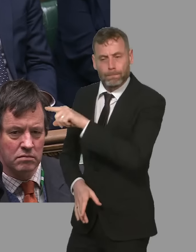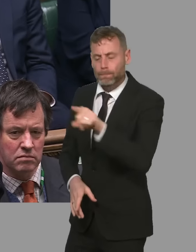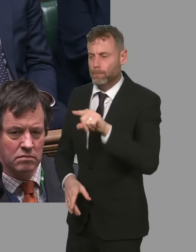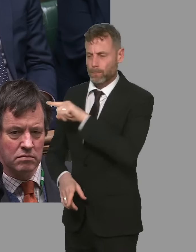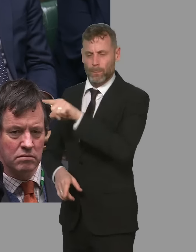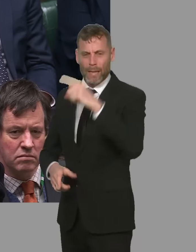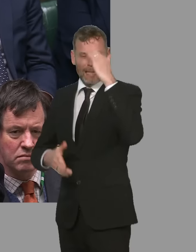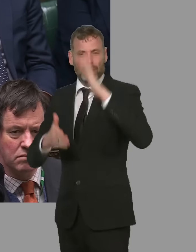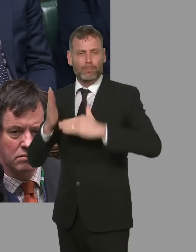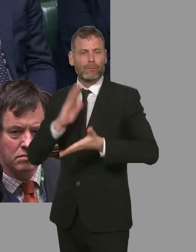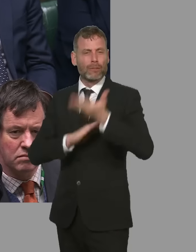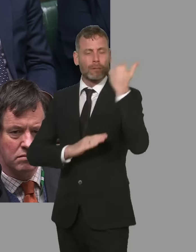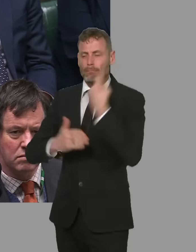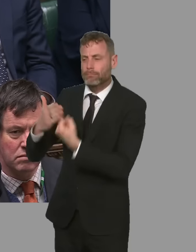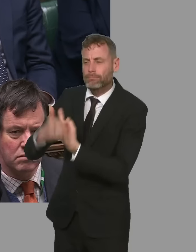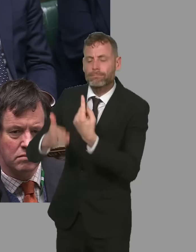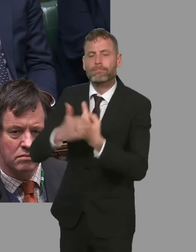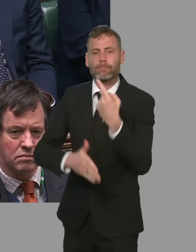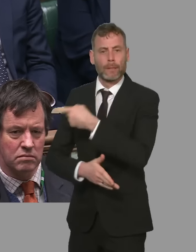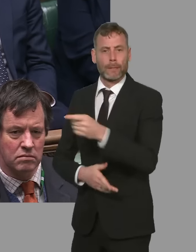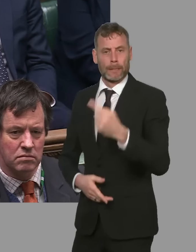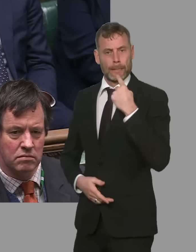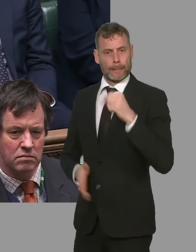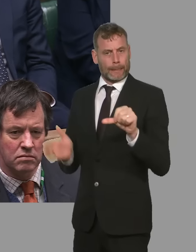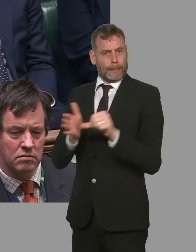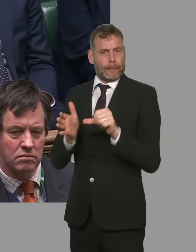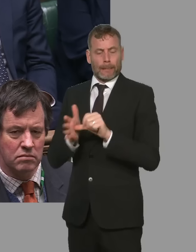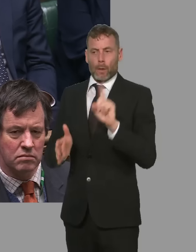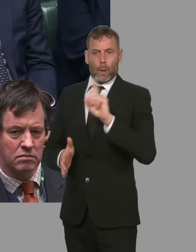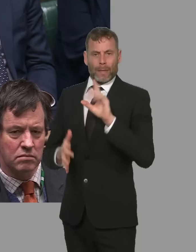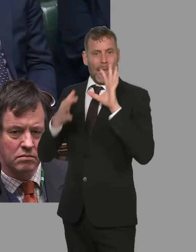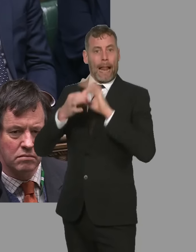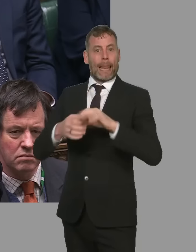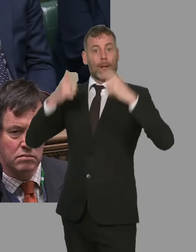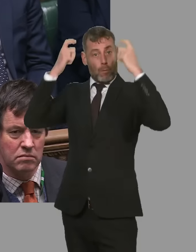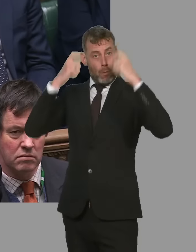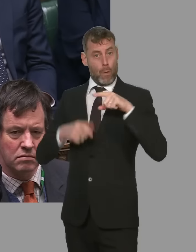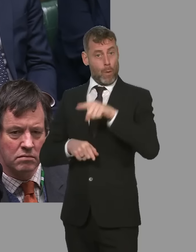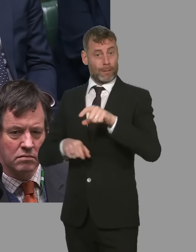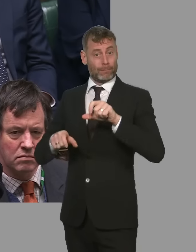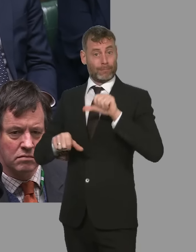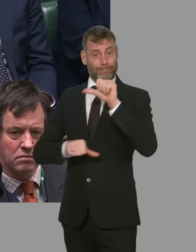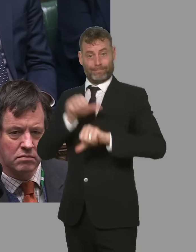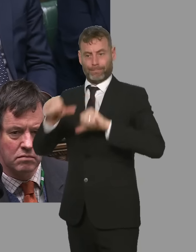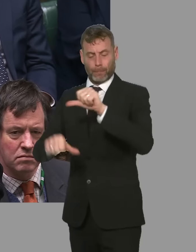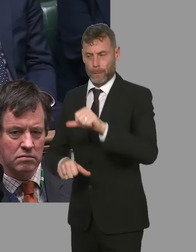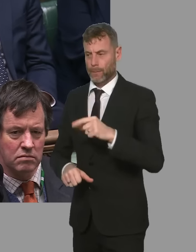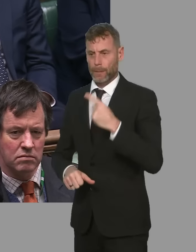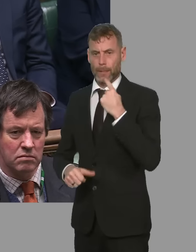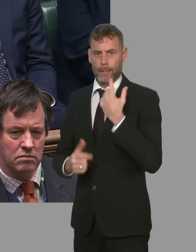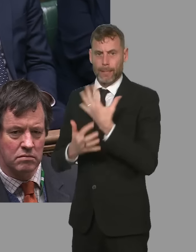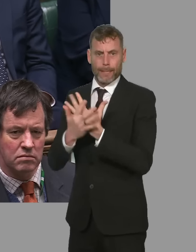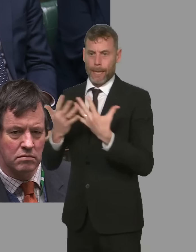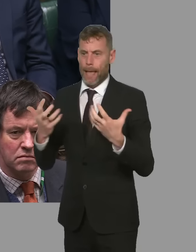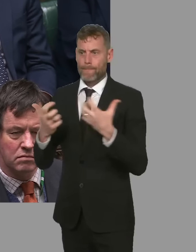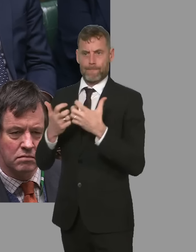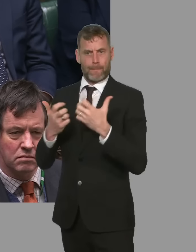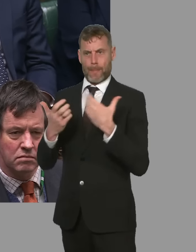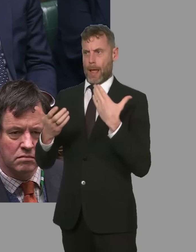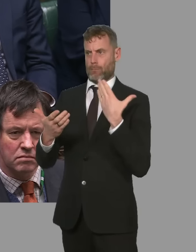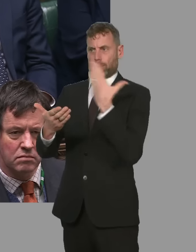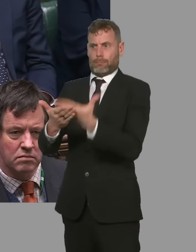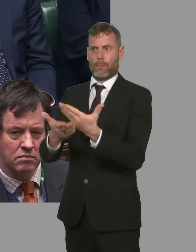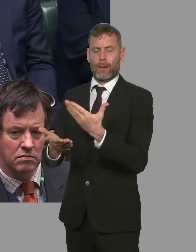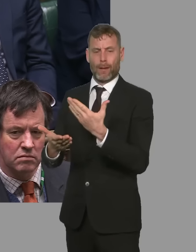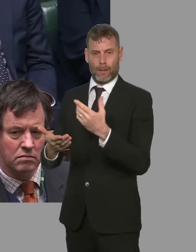criminal sanctions and civil compensation. Stakeholders want answers, not retribution. That is